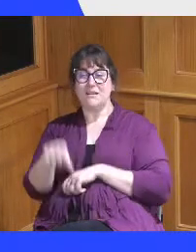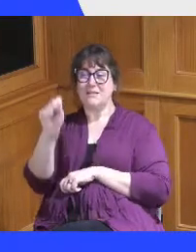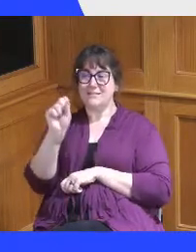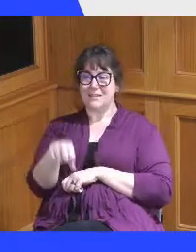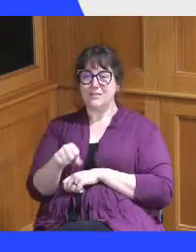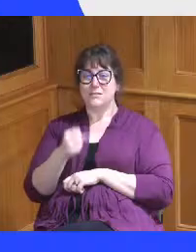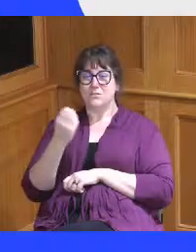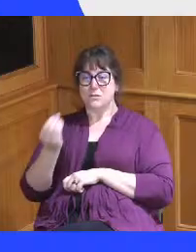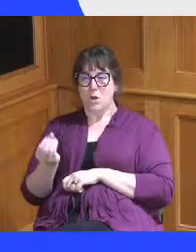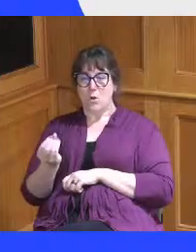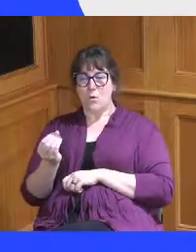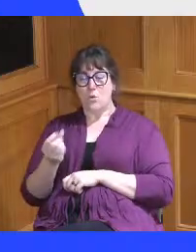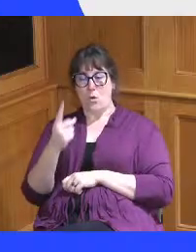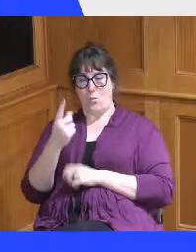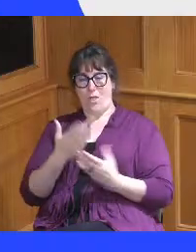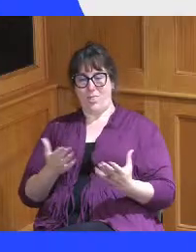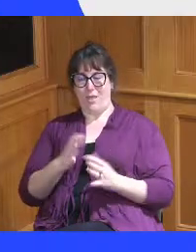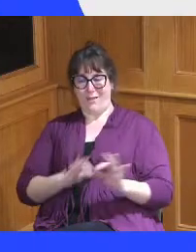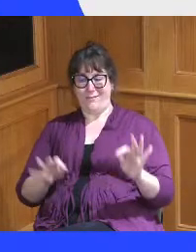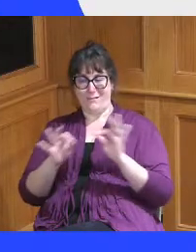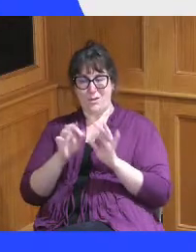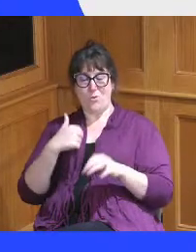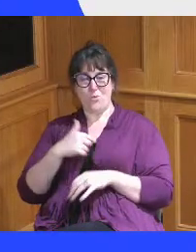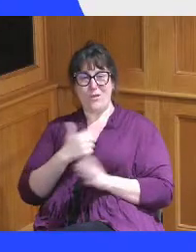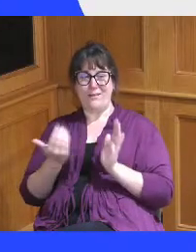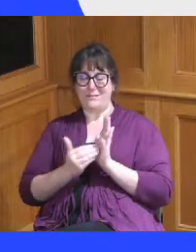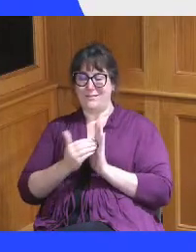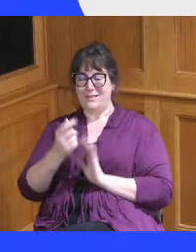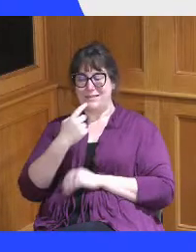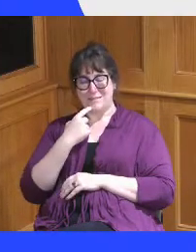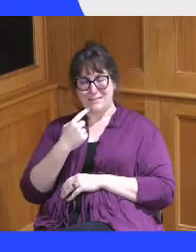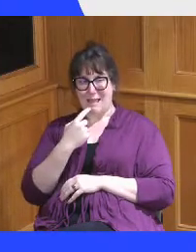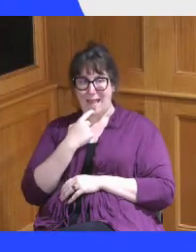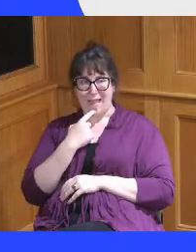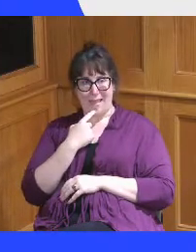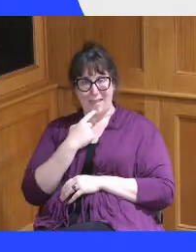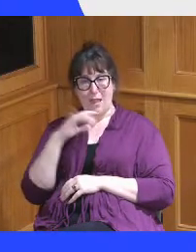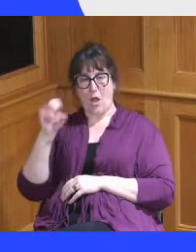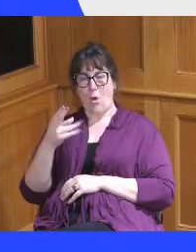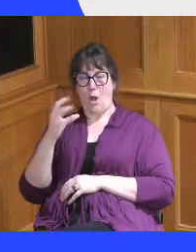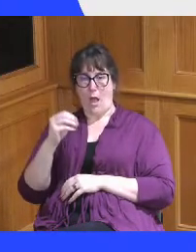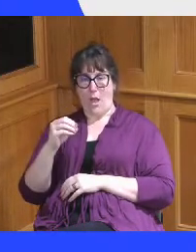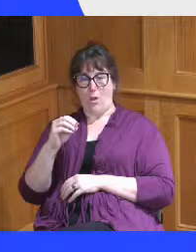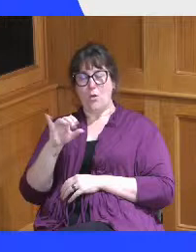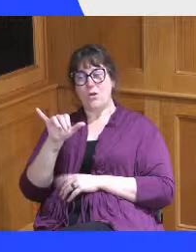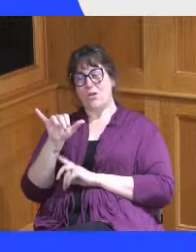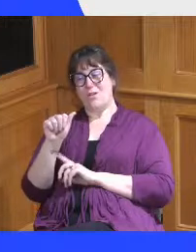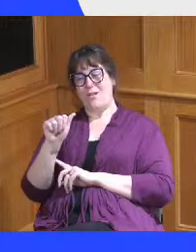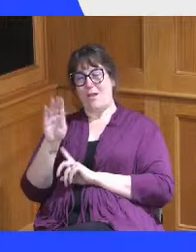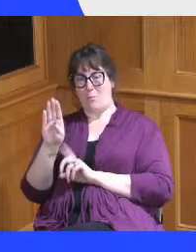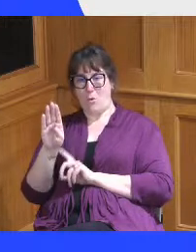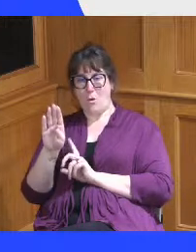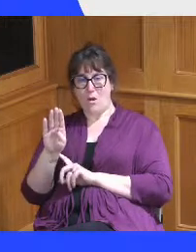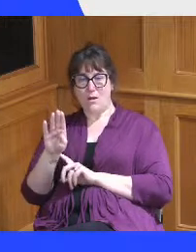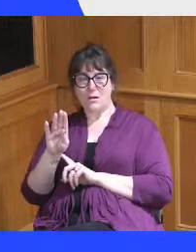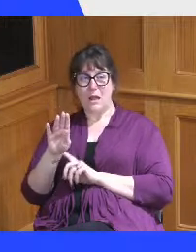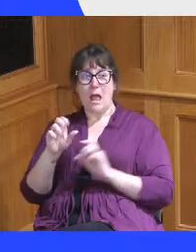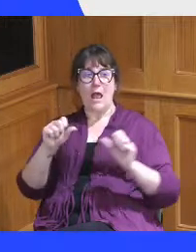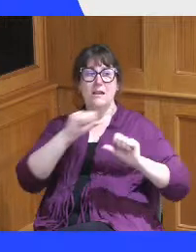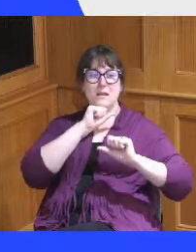So one of the things that we often say within our Ohio Youth Advisory Board is nothing about us without